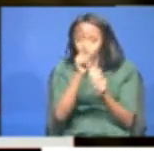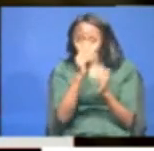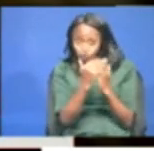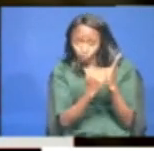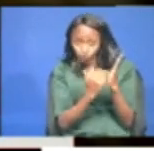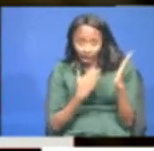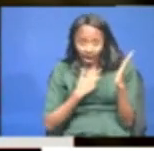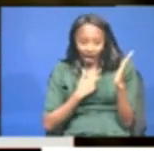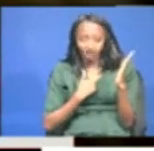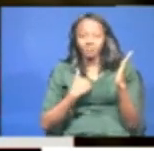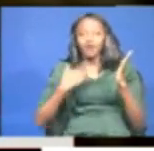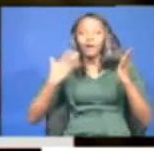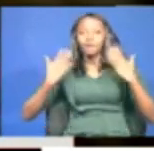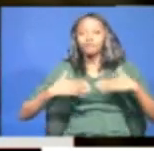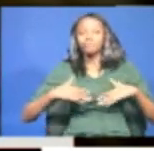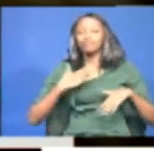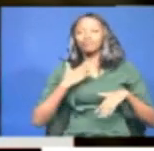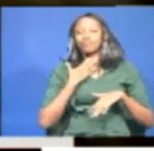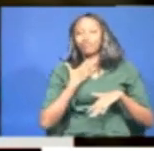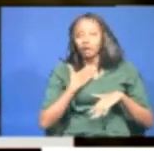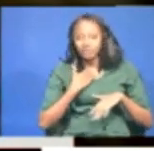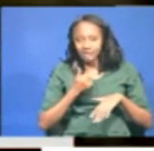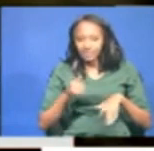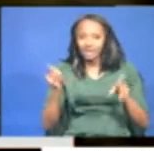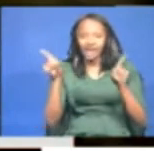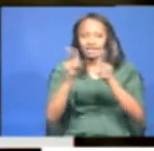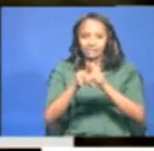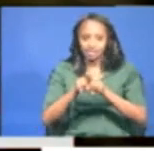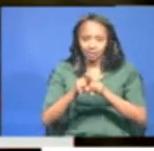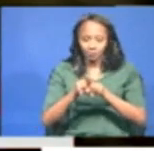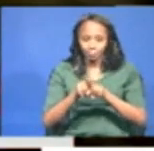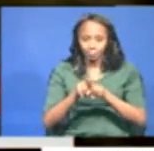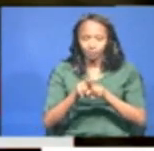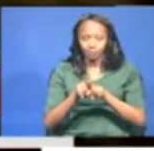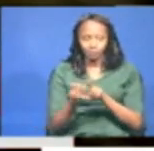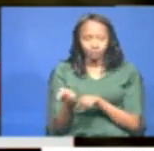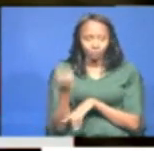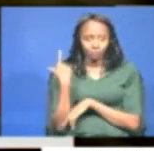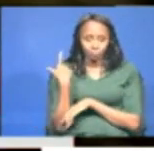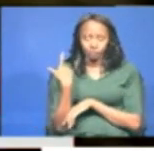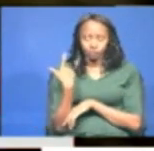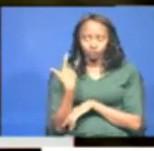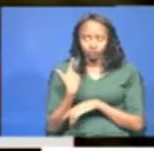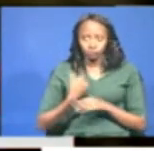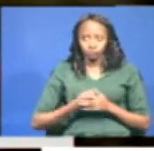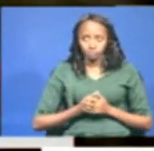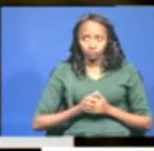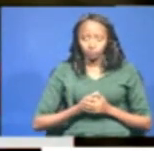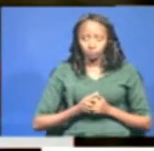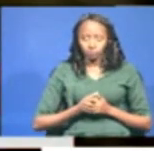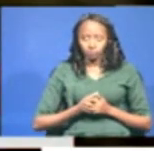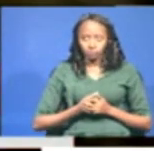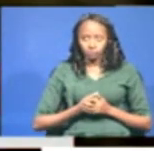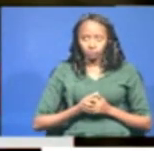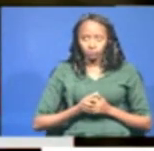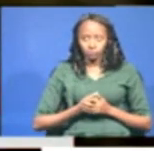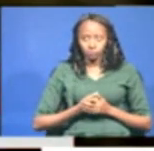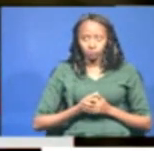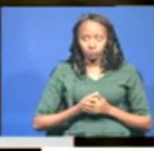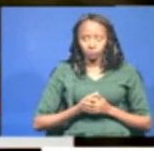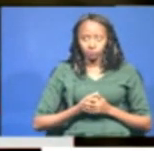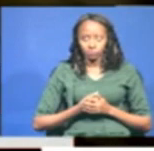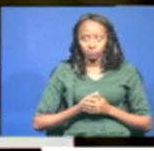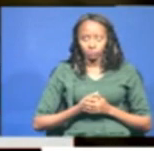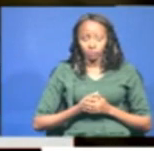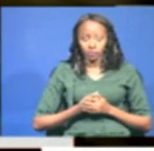these people desired. Is that what you want to do? Yes. What do Ino ikarete